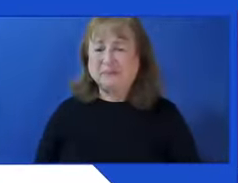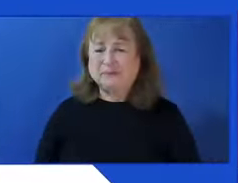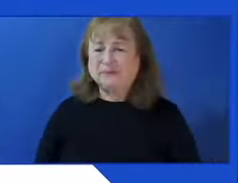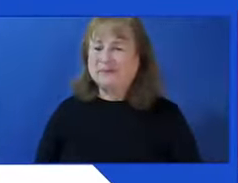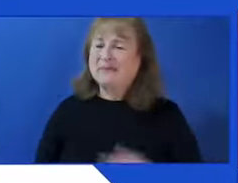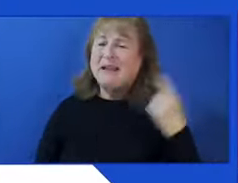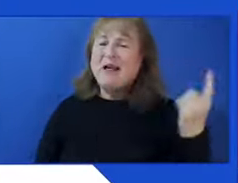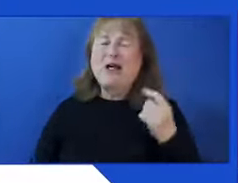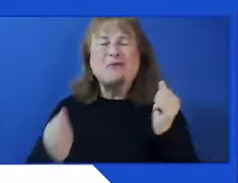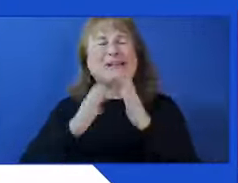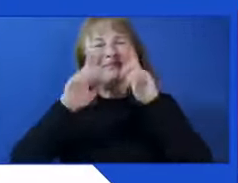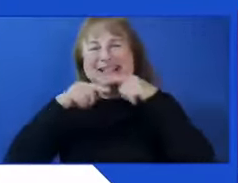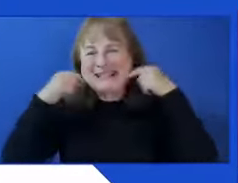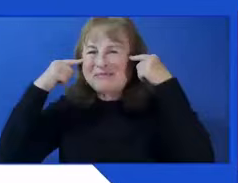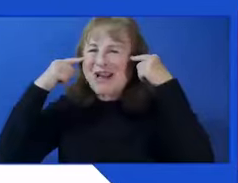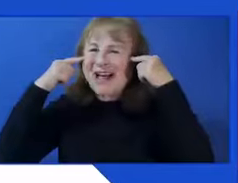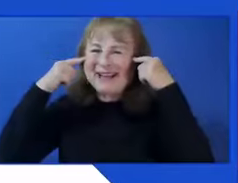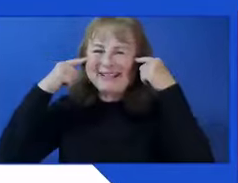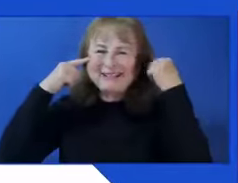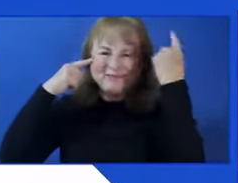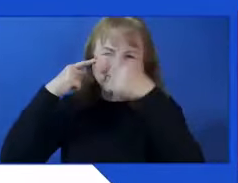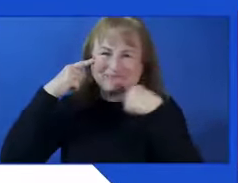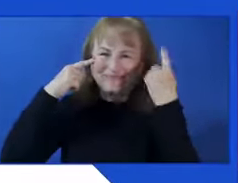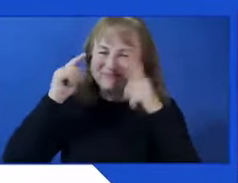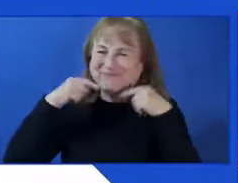always with a smile on his face.